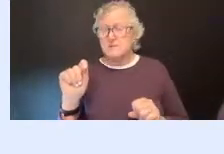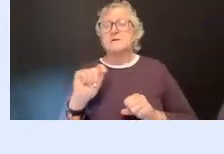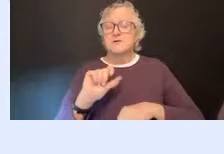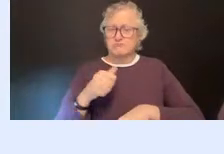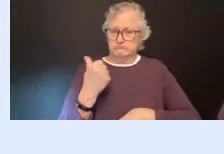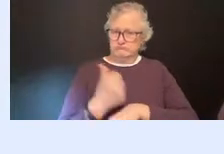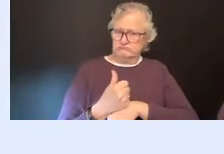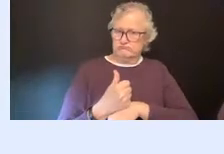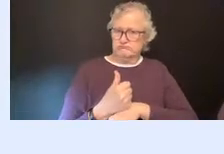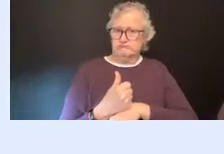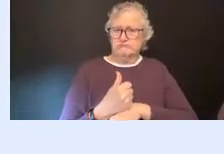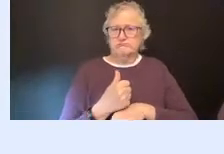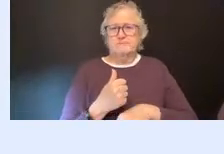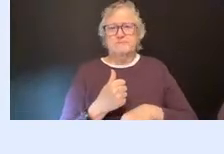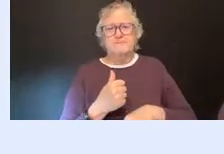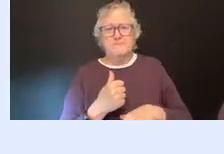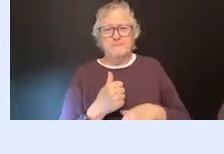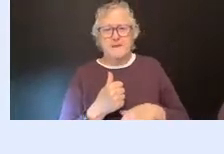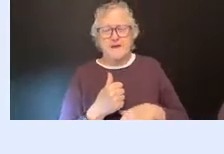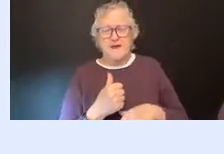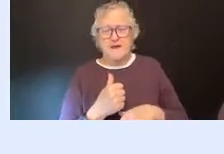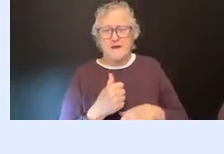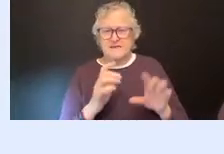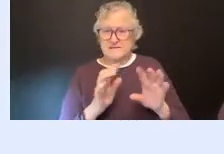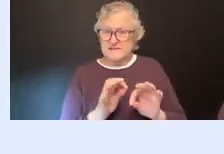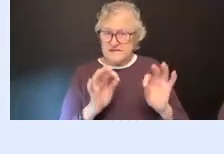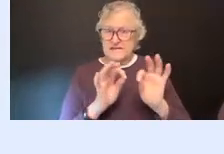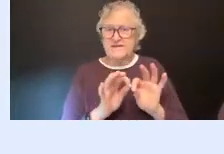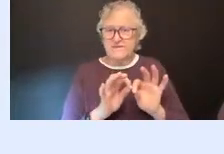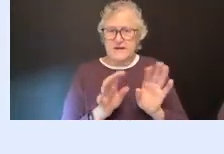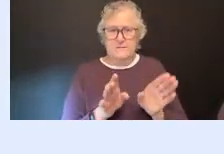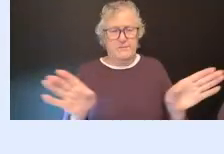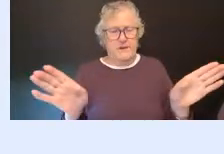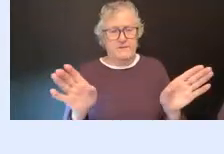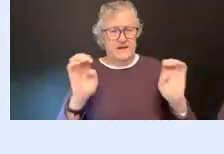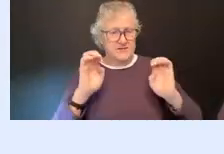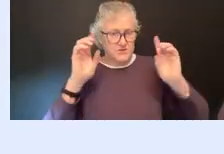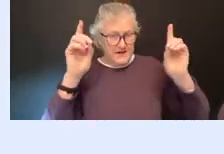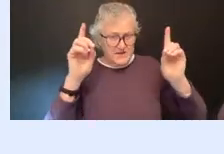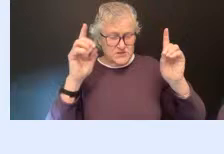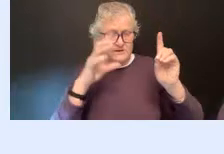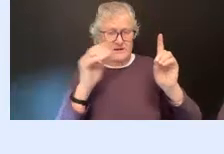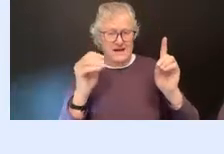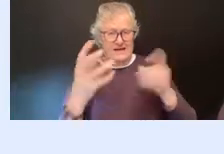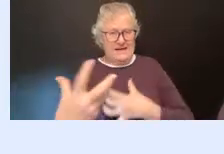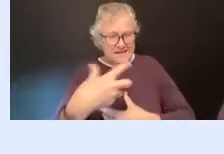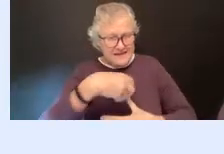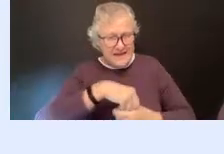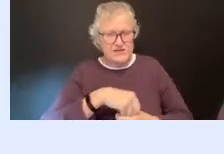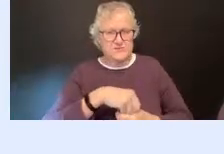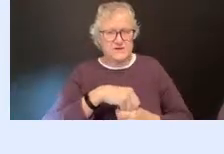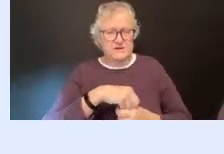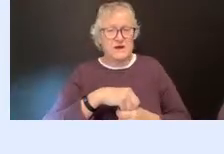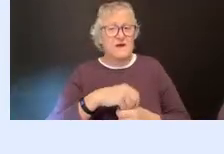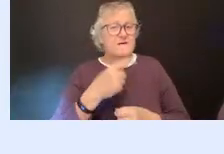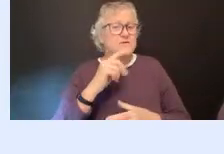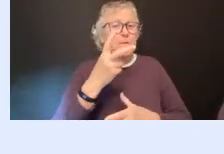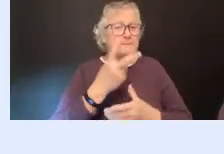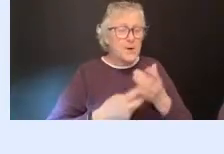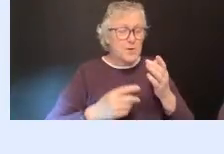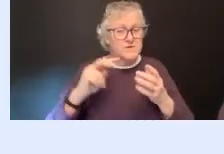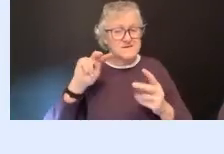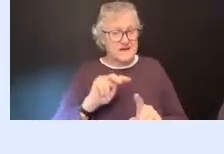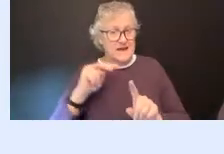NEPA process, during which personal comfort and safety for active and public transportation users emerged as a